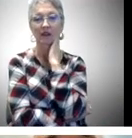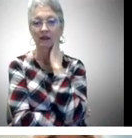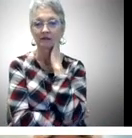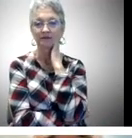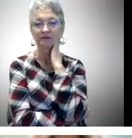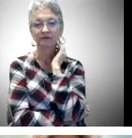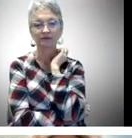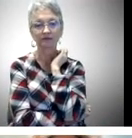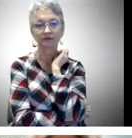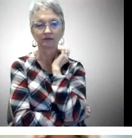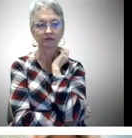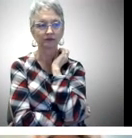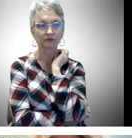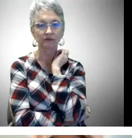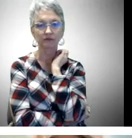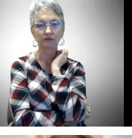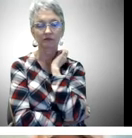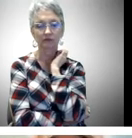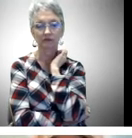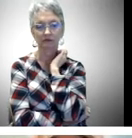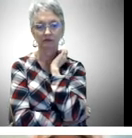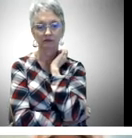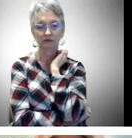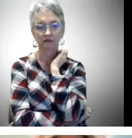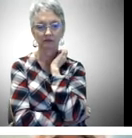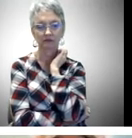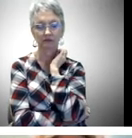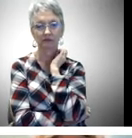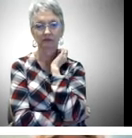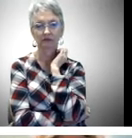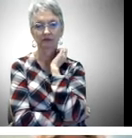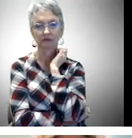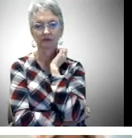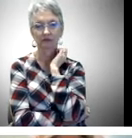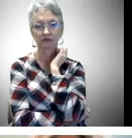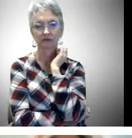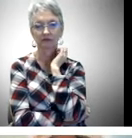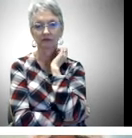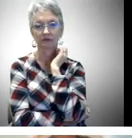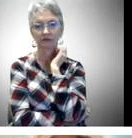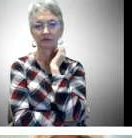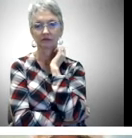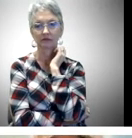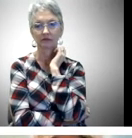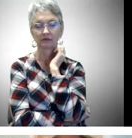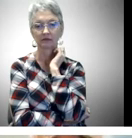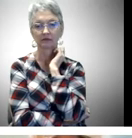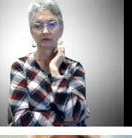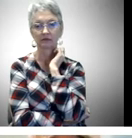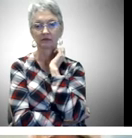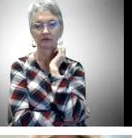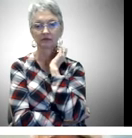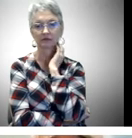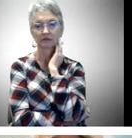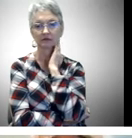to assess when they're representing a client regarding supported decision-making, does the client have the ability to establish and